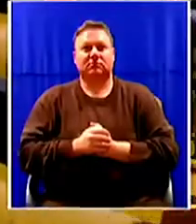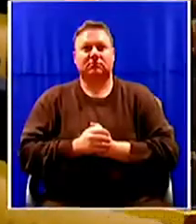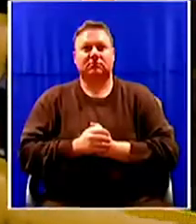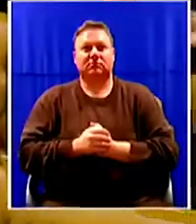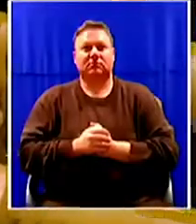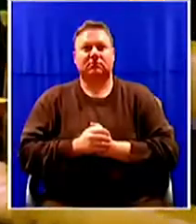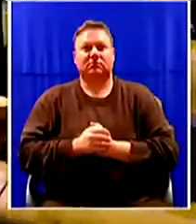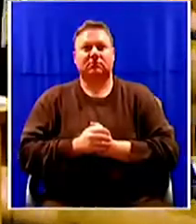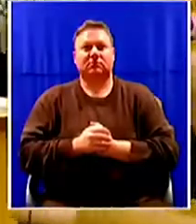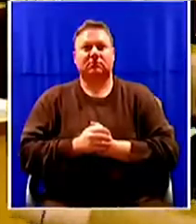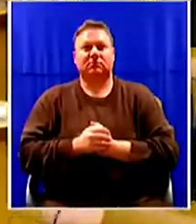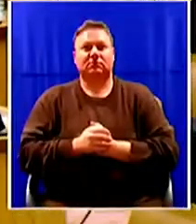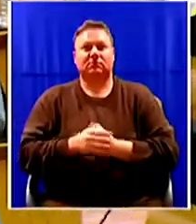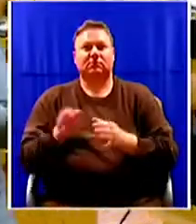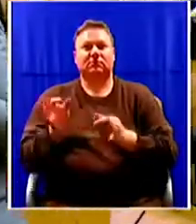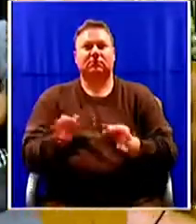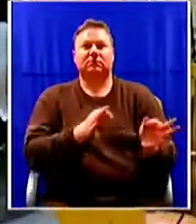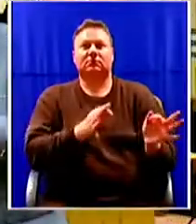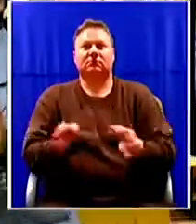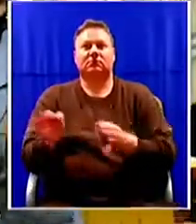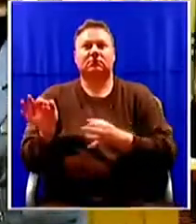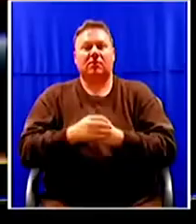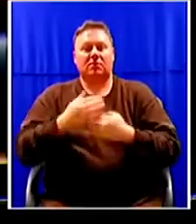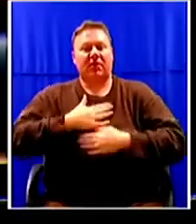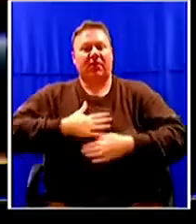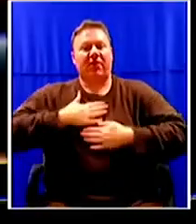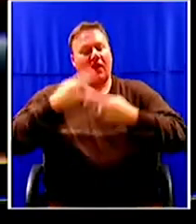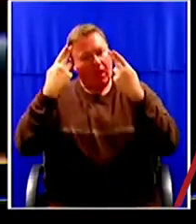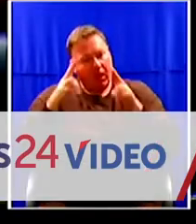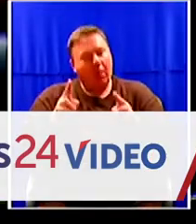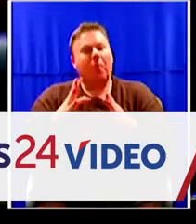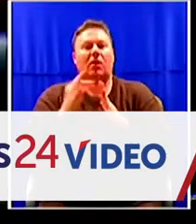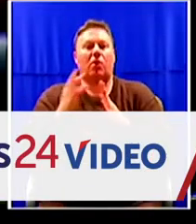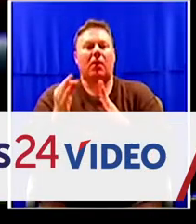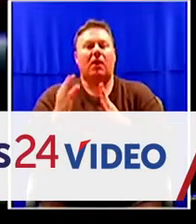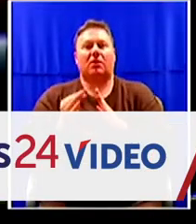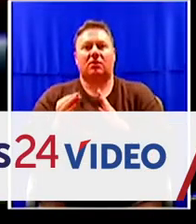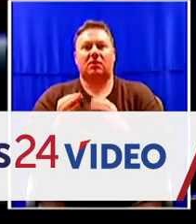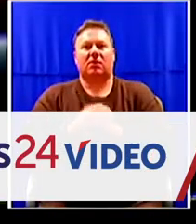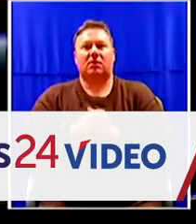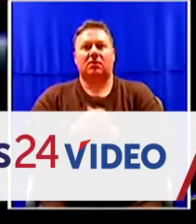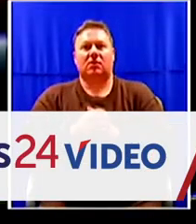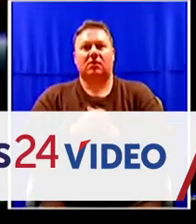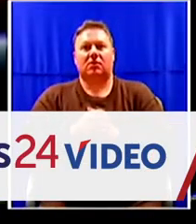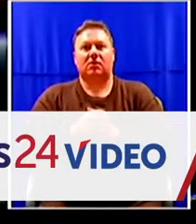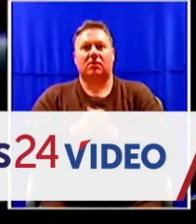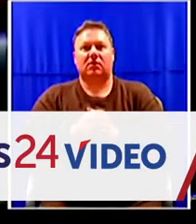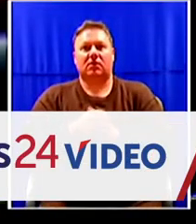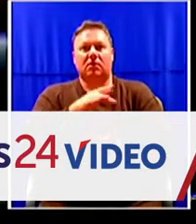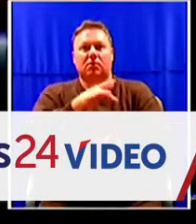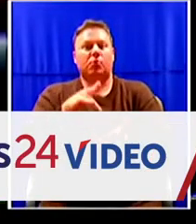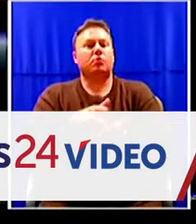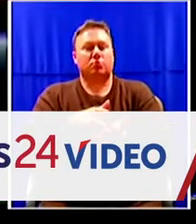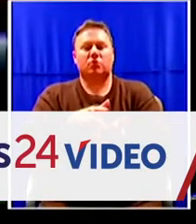elections, I sincerely felt humbled to have been nominated as a candidate for the position of Speaker of this